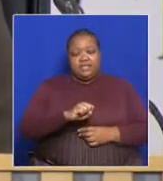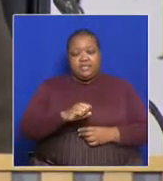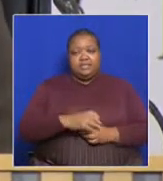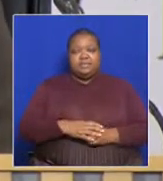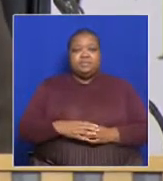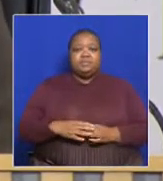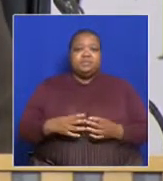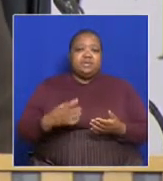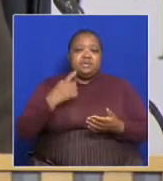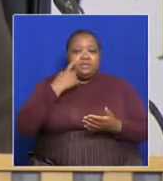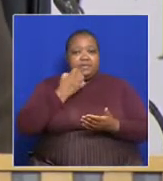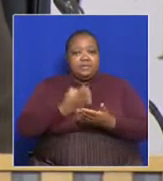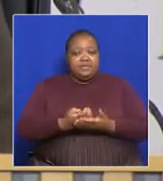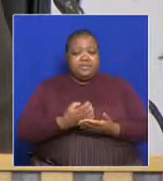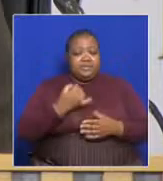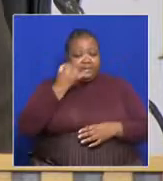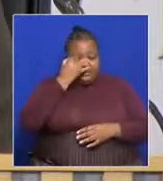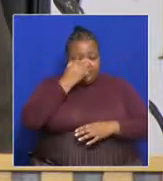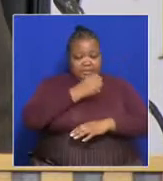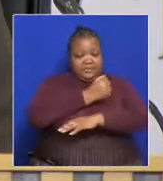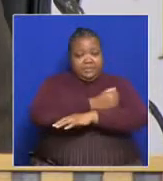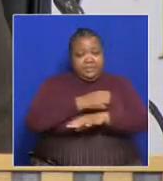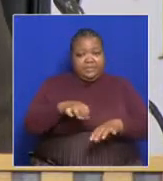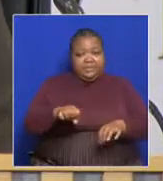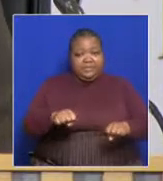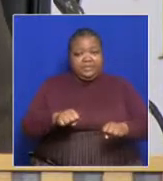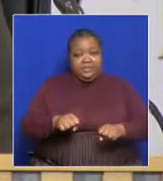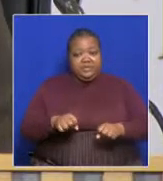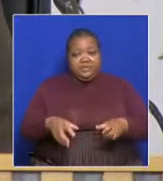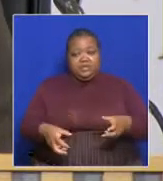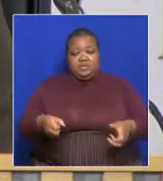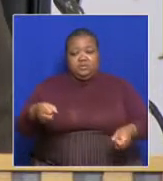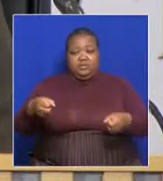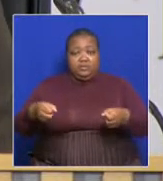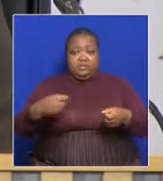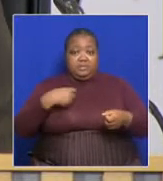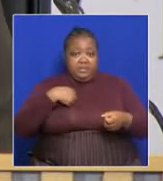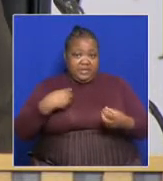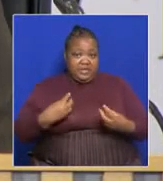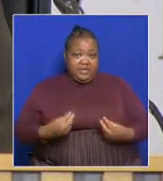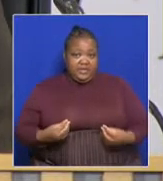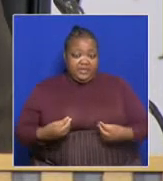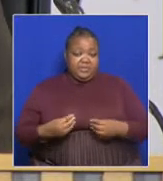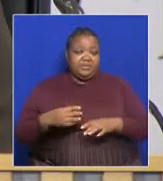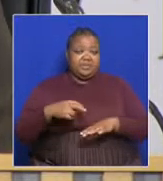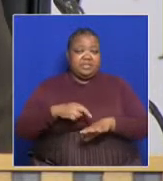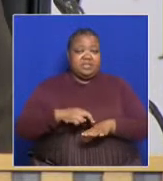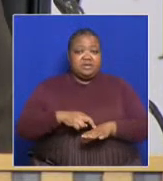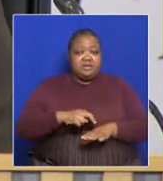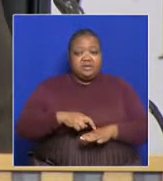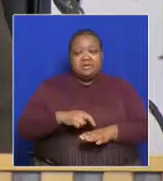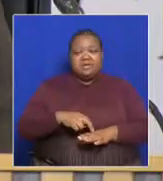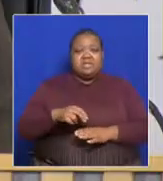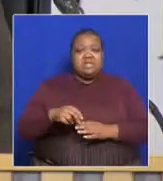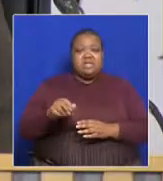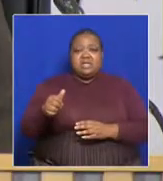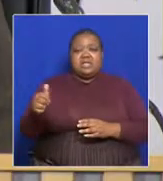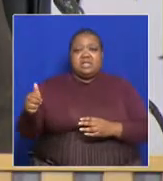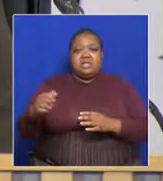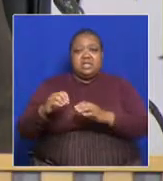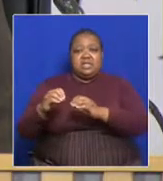drug bust, and I've got exhibits that I'm physically in possession of, I needed no outside intervention, nobody assisted